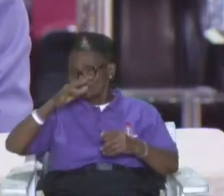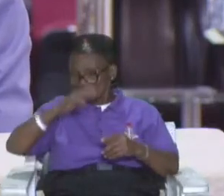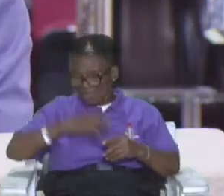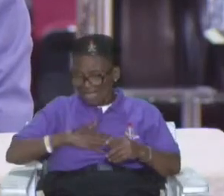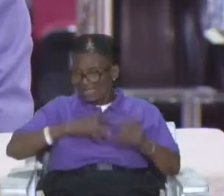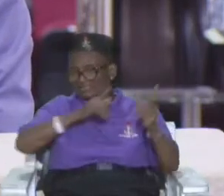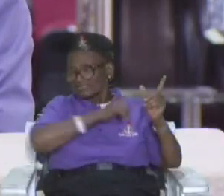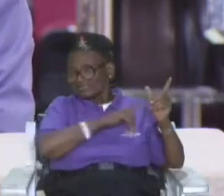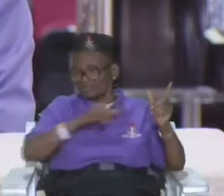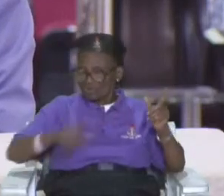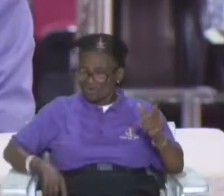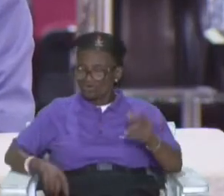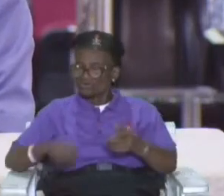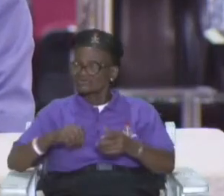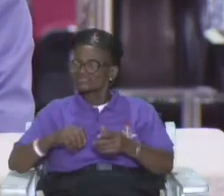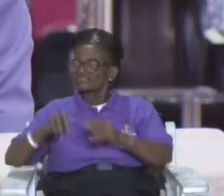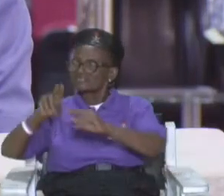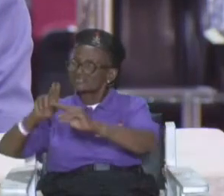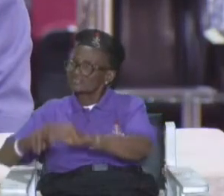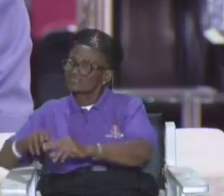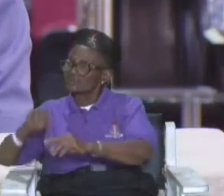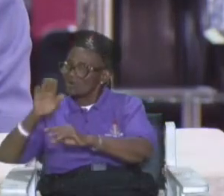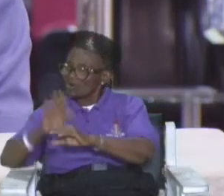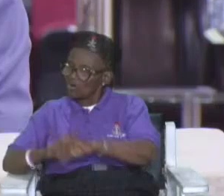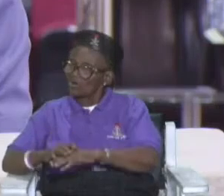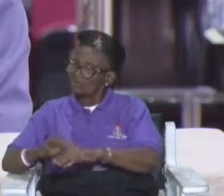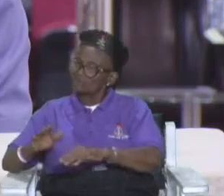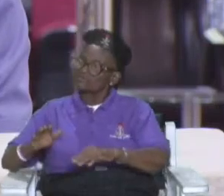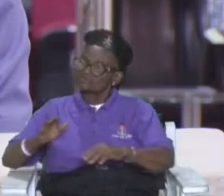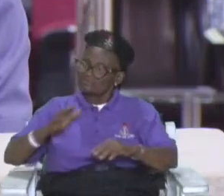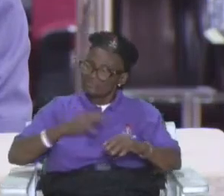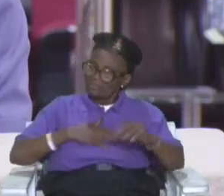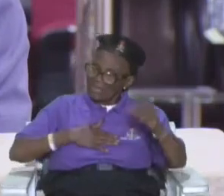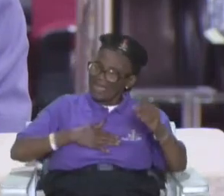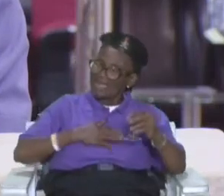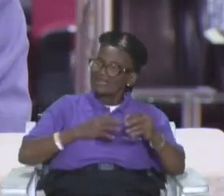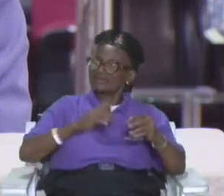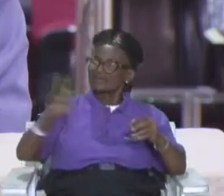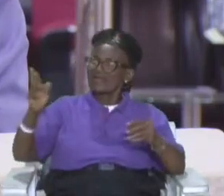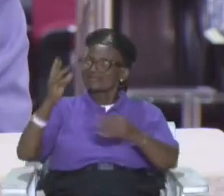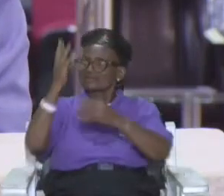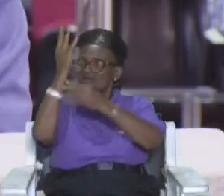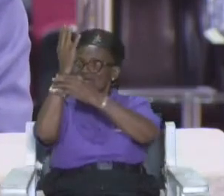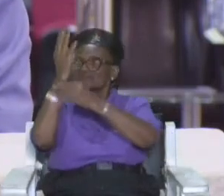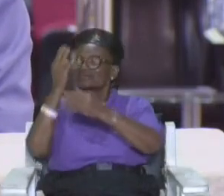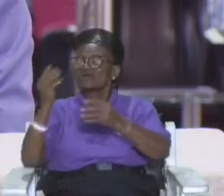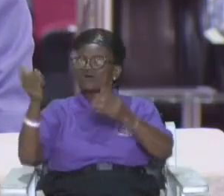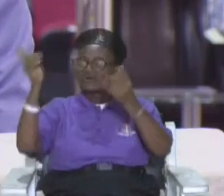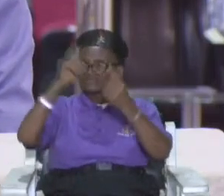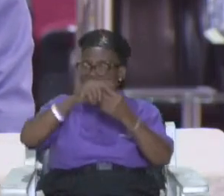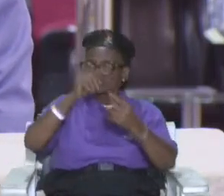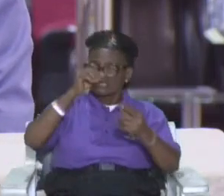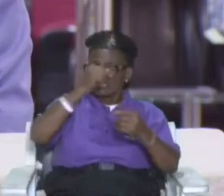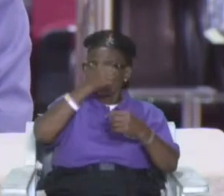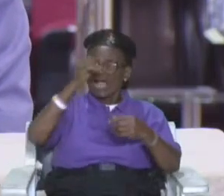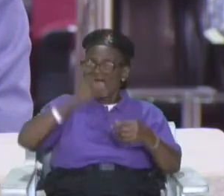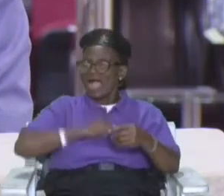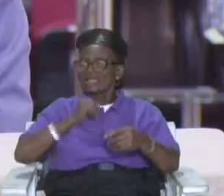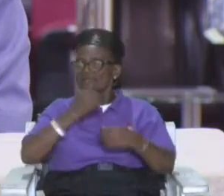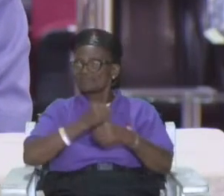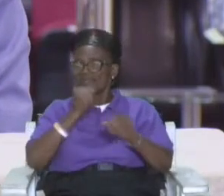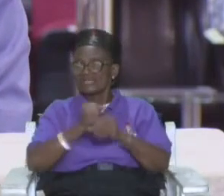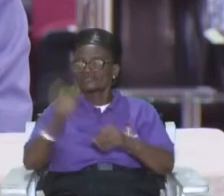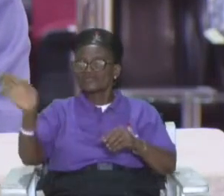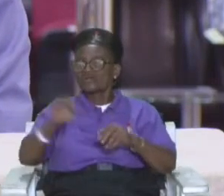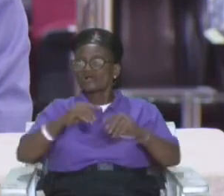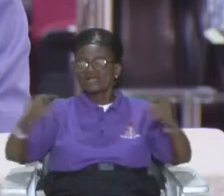hand until I've made your enemies your footstool." Then he went on to say, "The